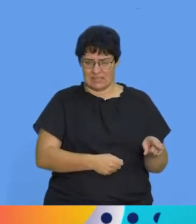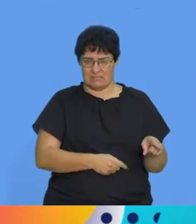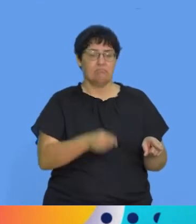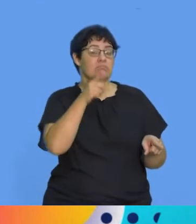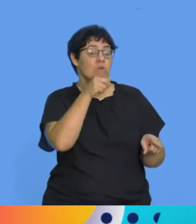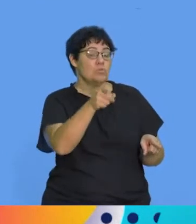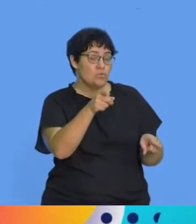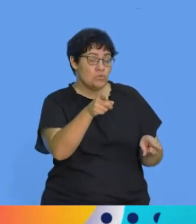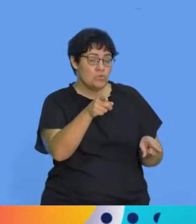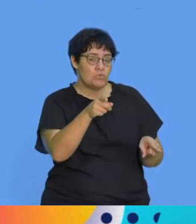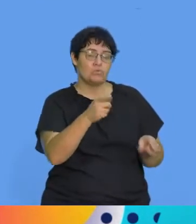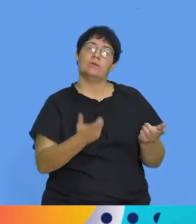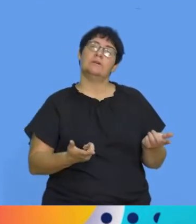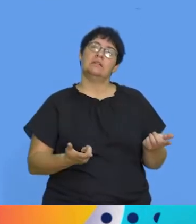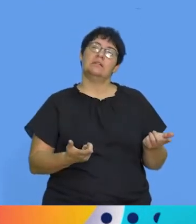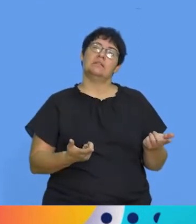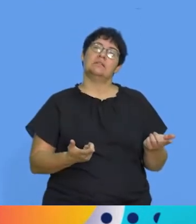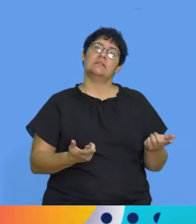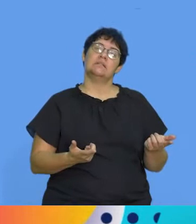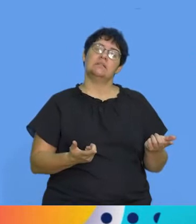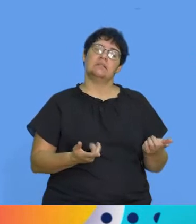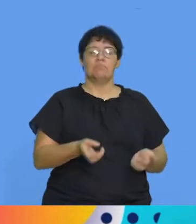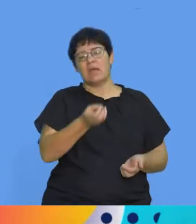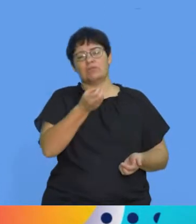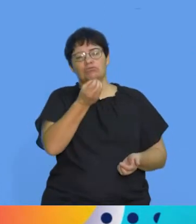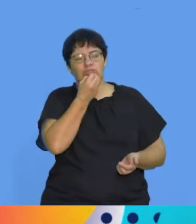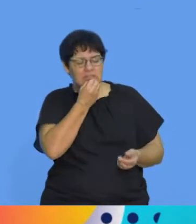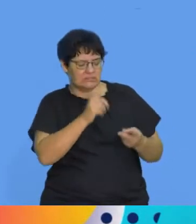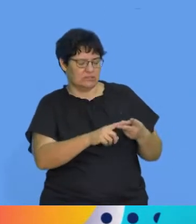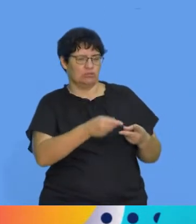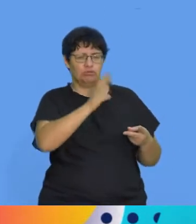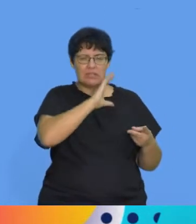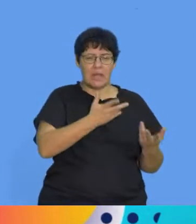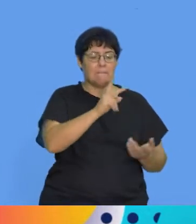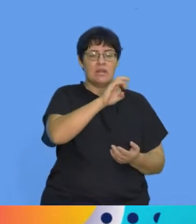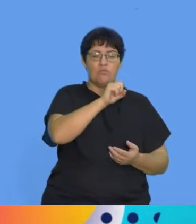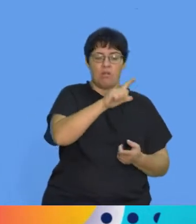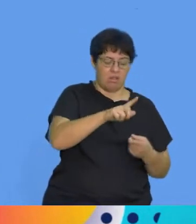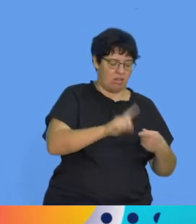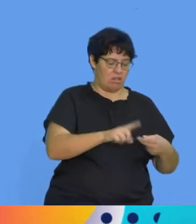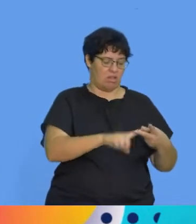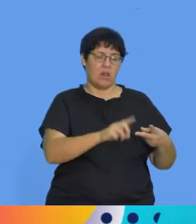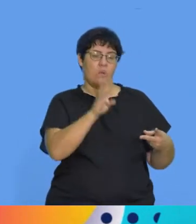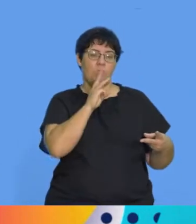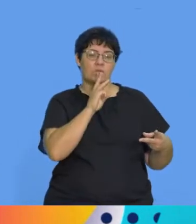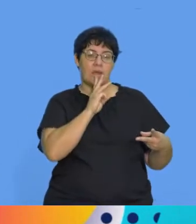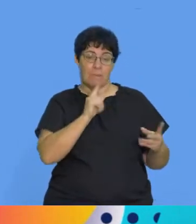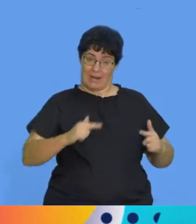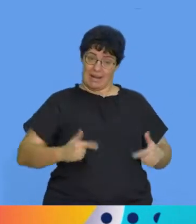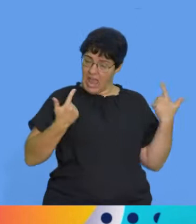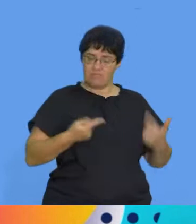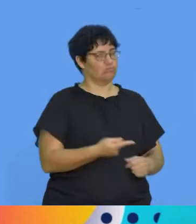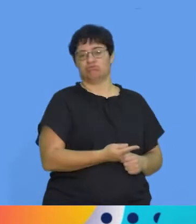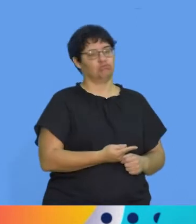eat or drink that are, how can I say, they're minerals and water, but they're not living things.